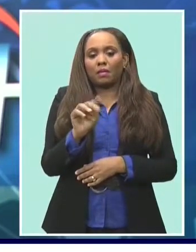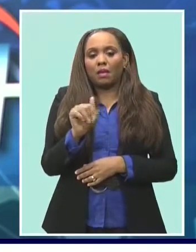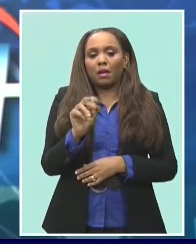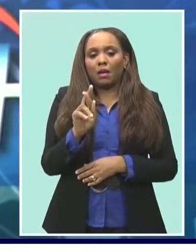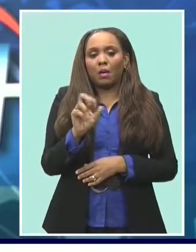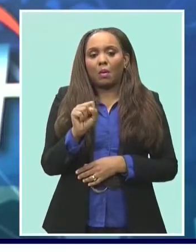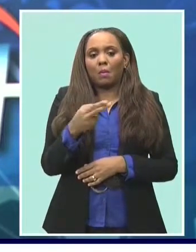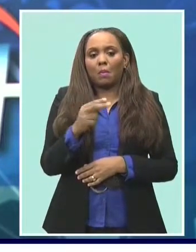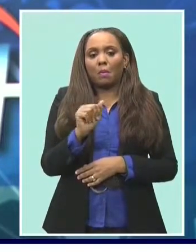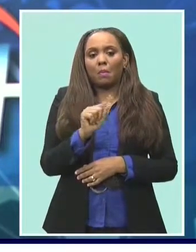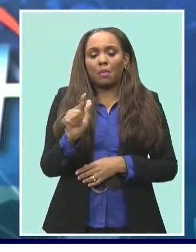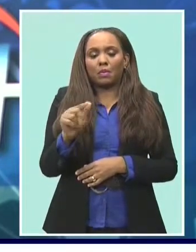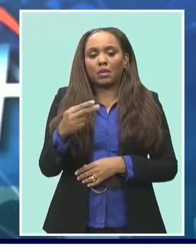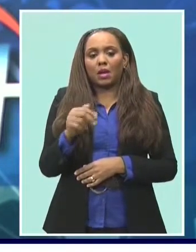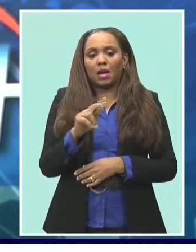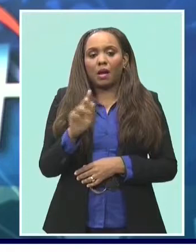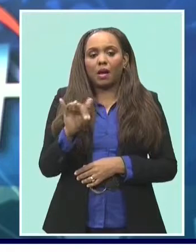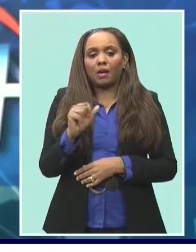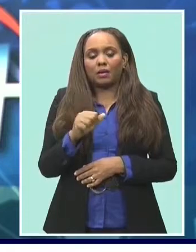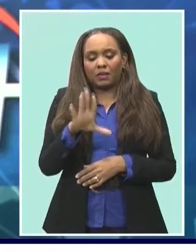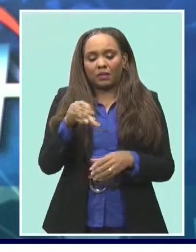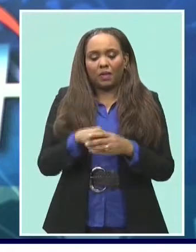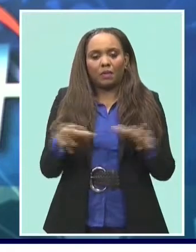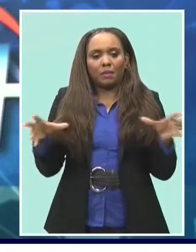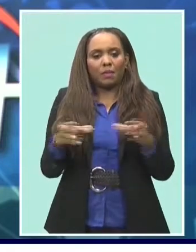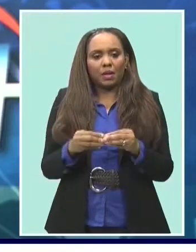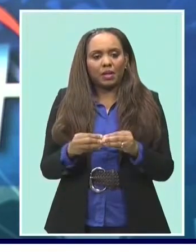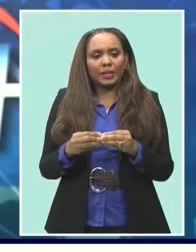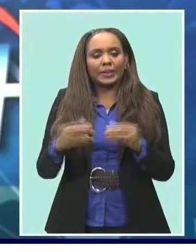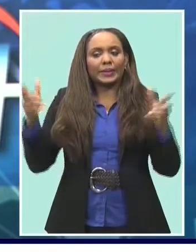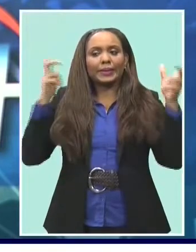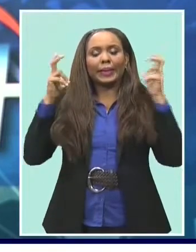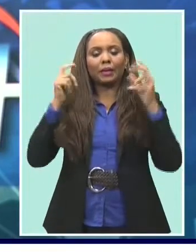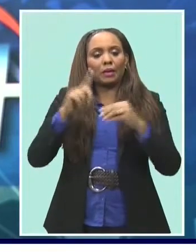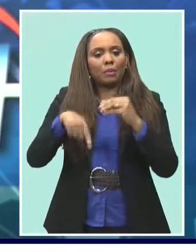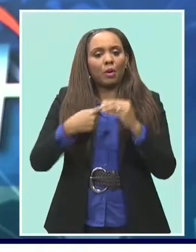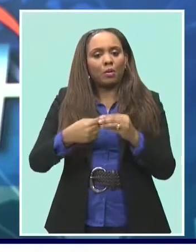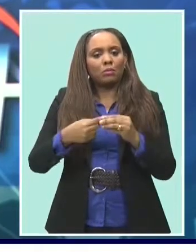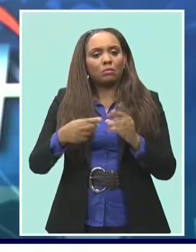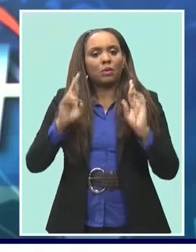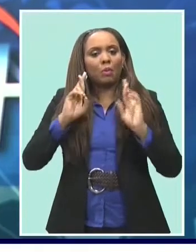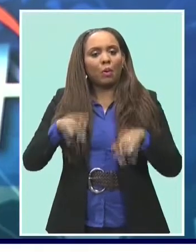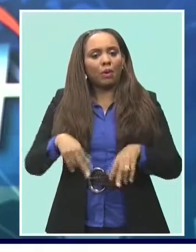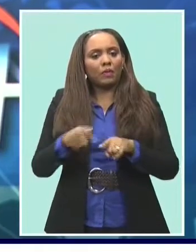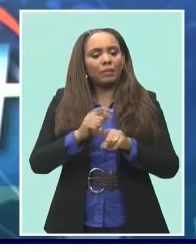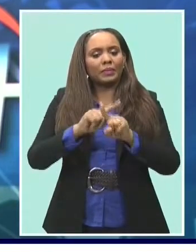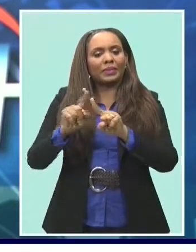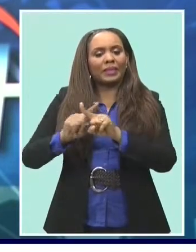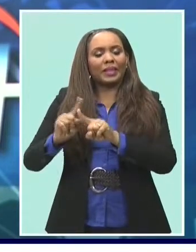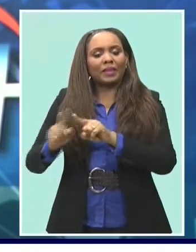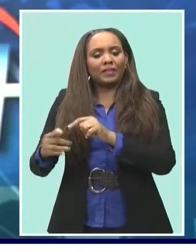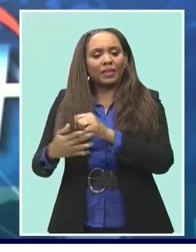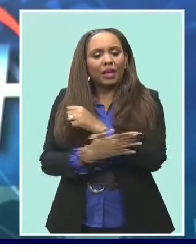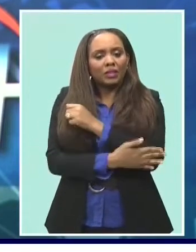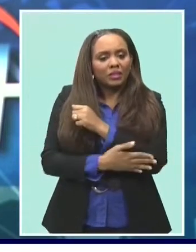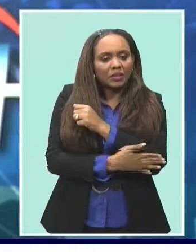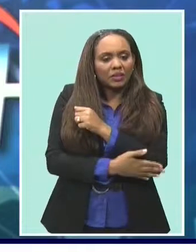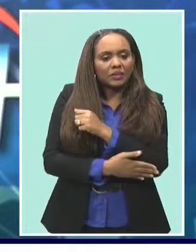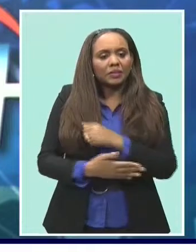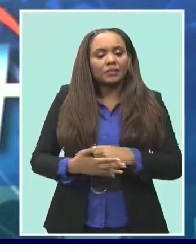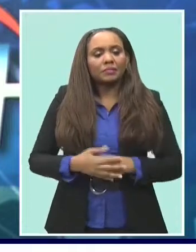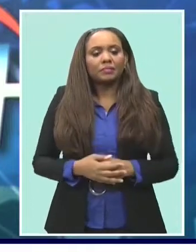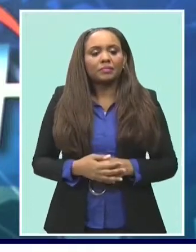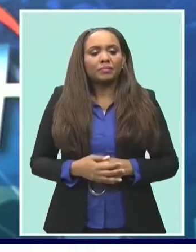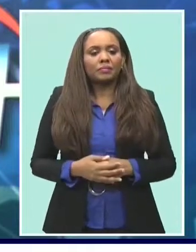meets 4 times a year in Geneva to hear progress reports from close to 200 countries which have ratified the Convention on the Rights of a